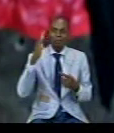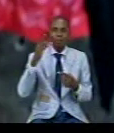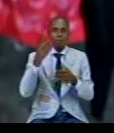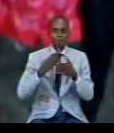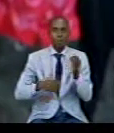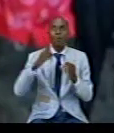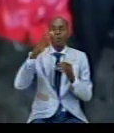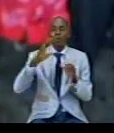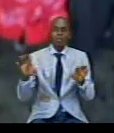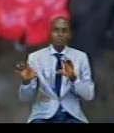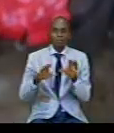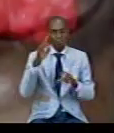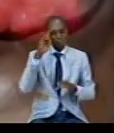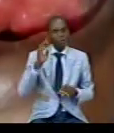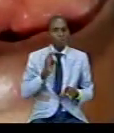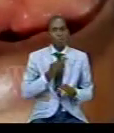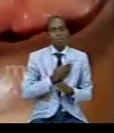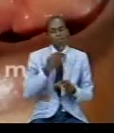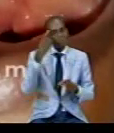for him in particular.